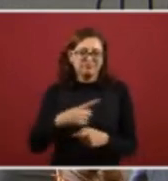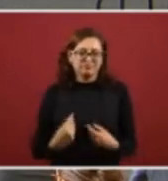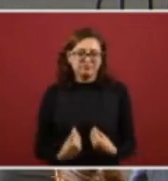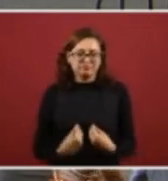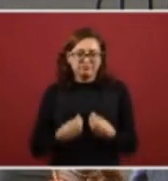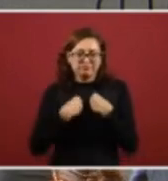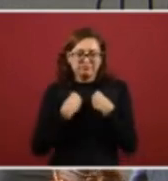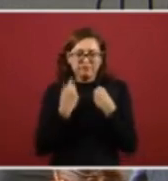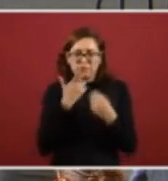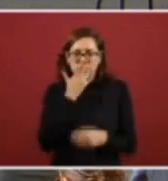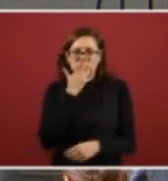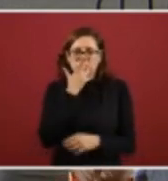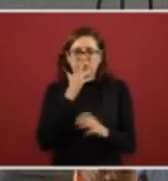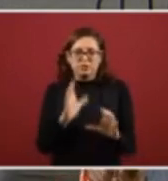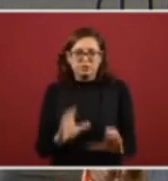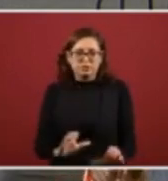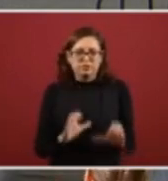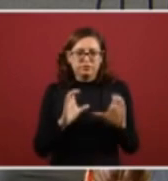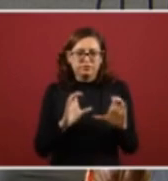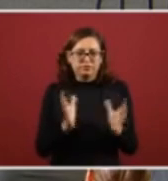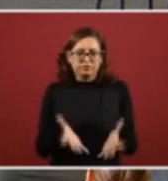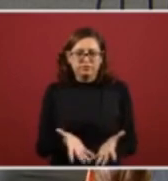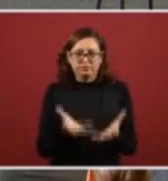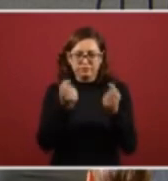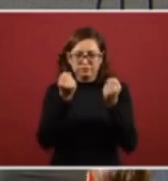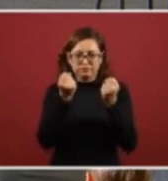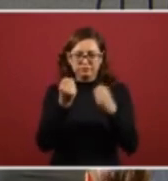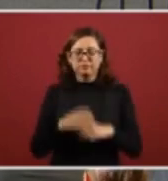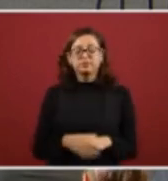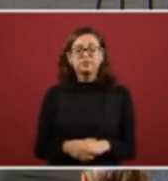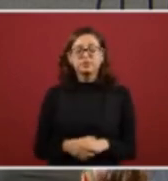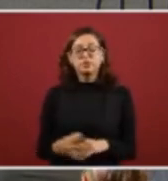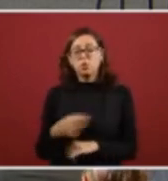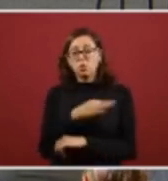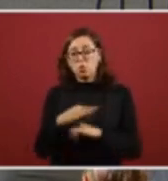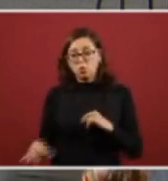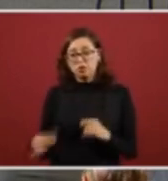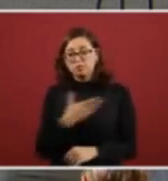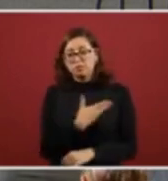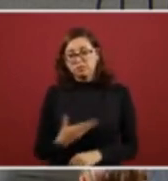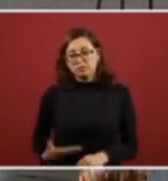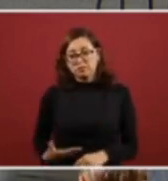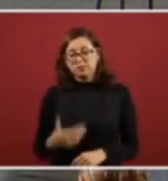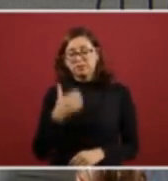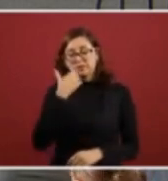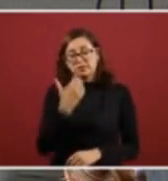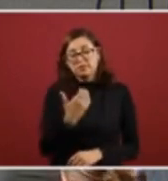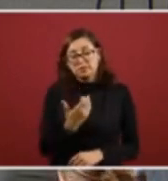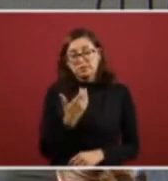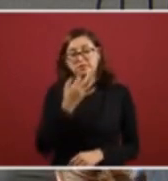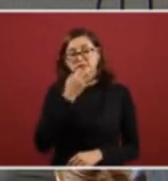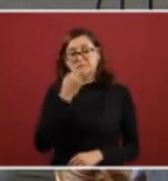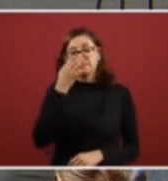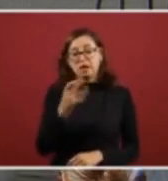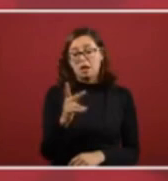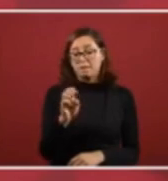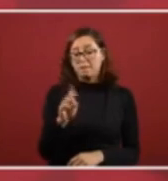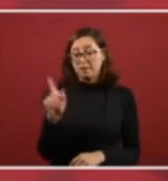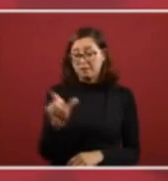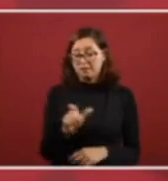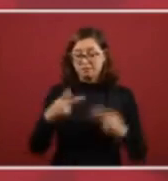to save the life of the inhabitants. And if you would permit me to